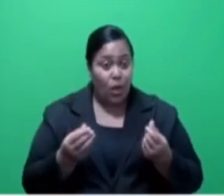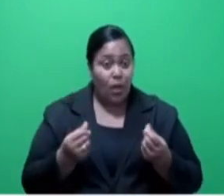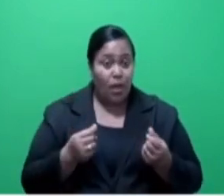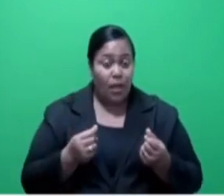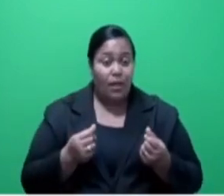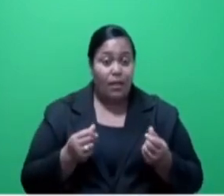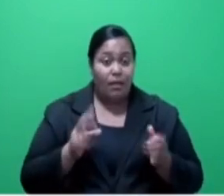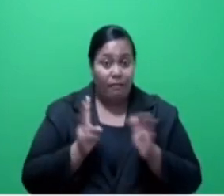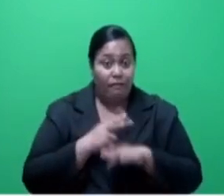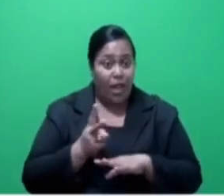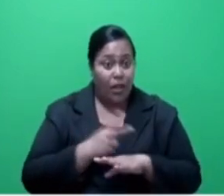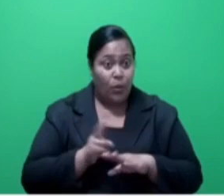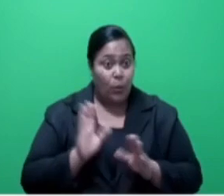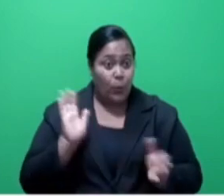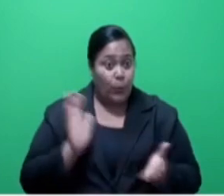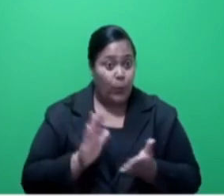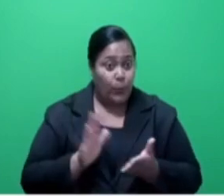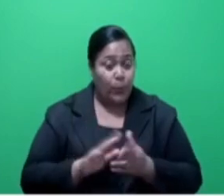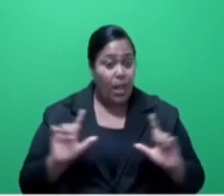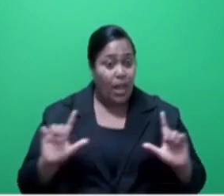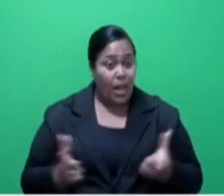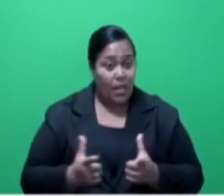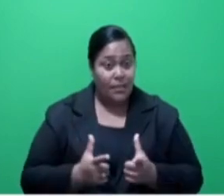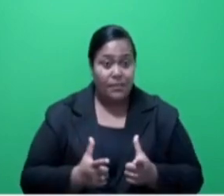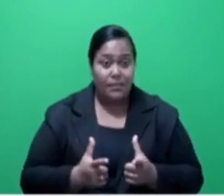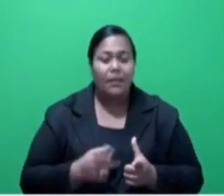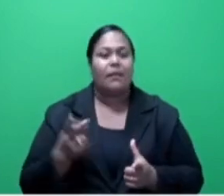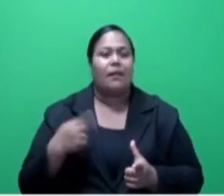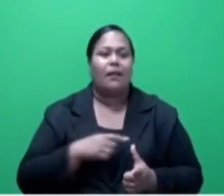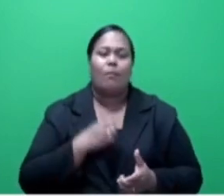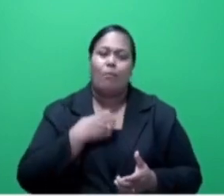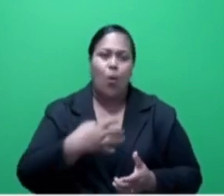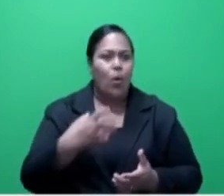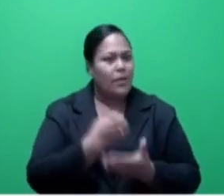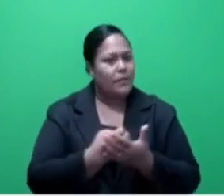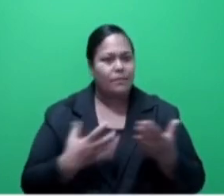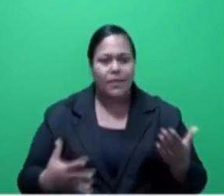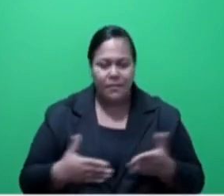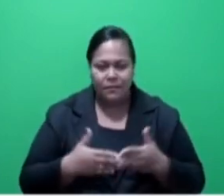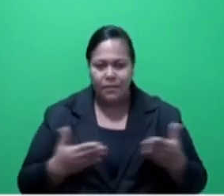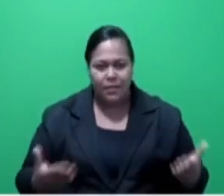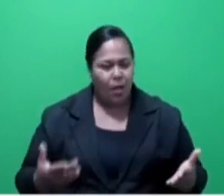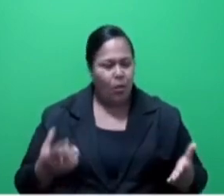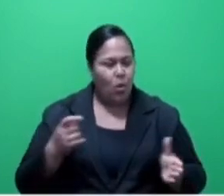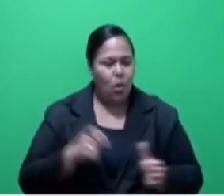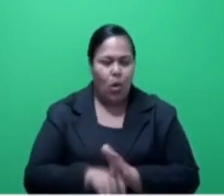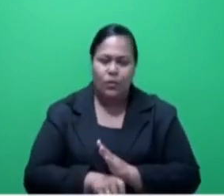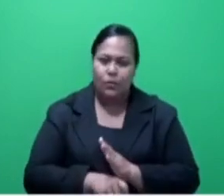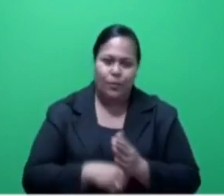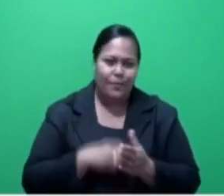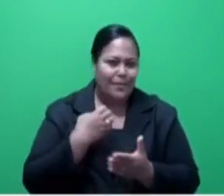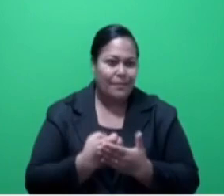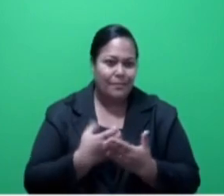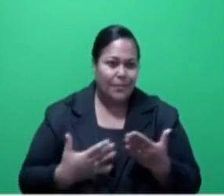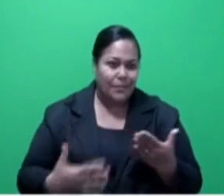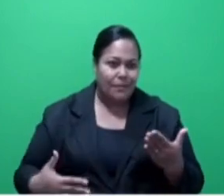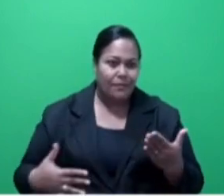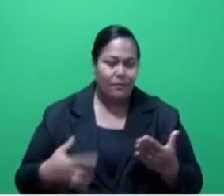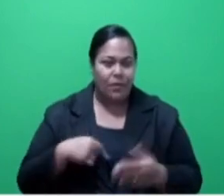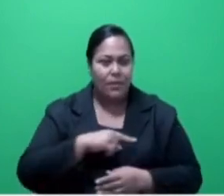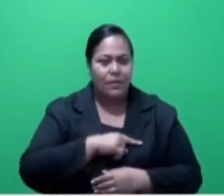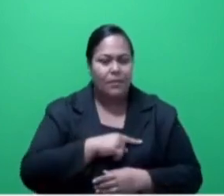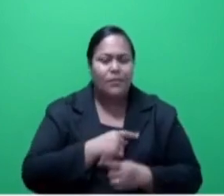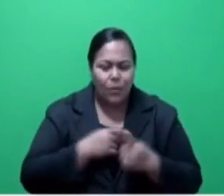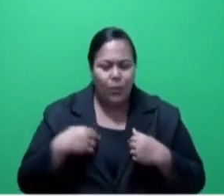the roof by now, even more so. So again, Mr. Speaker, sir, we need to understand that this is